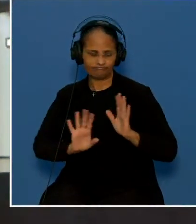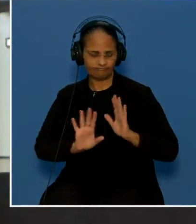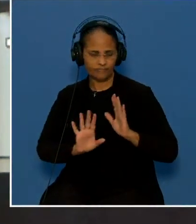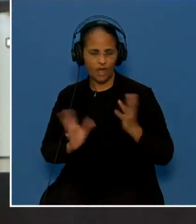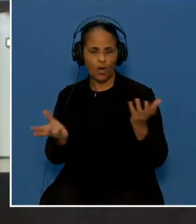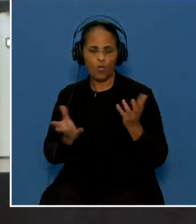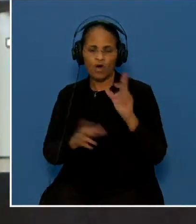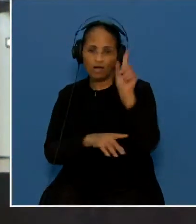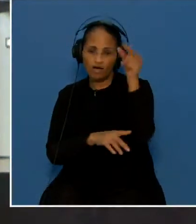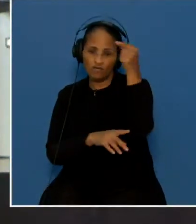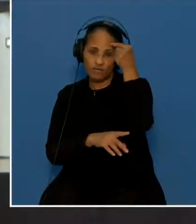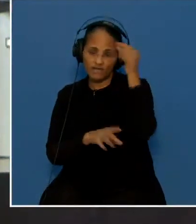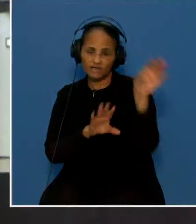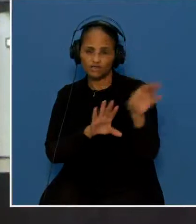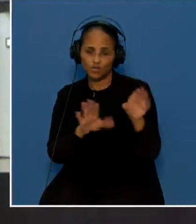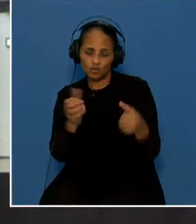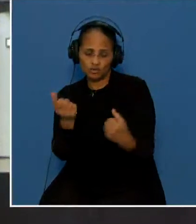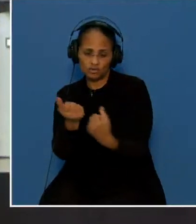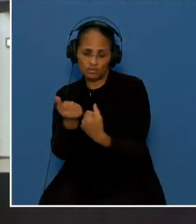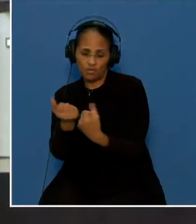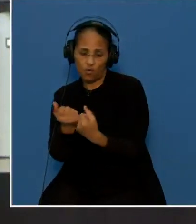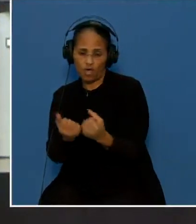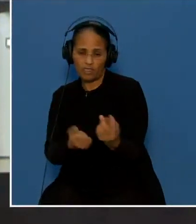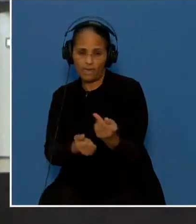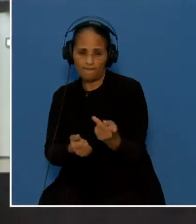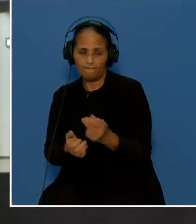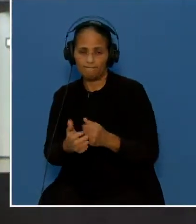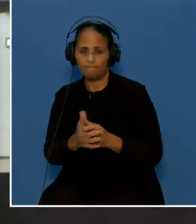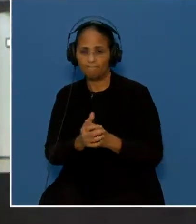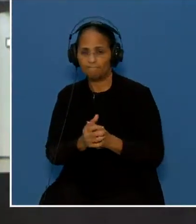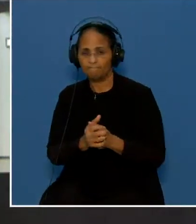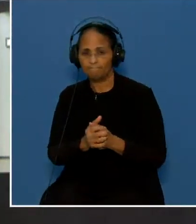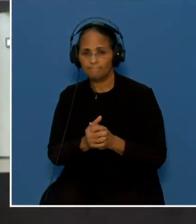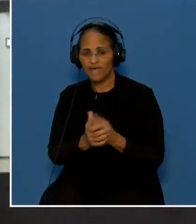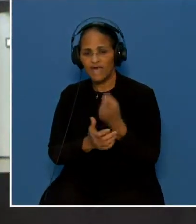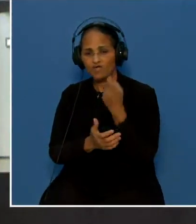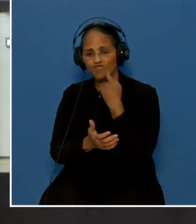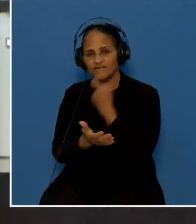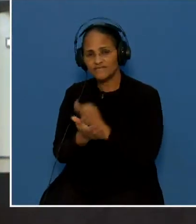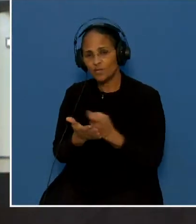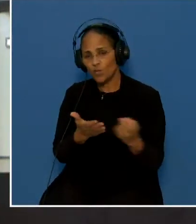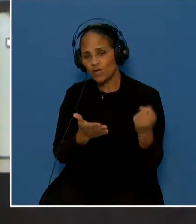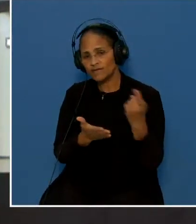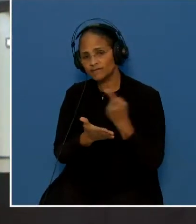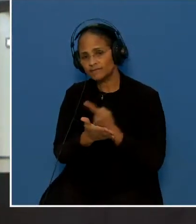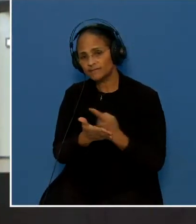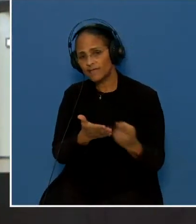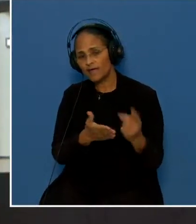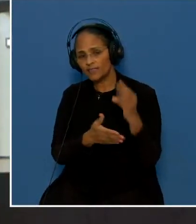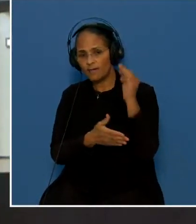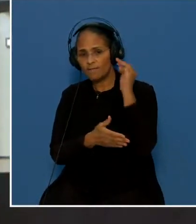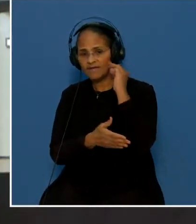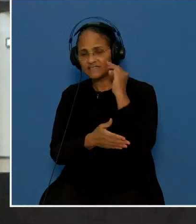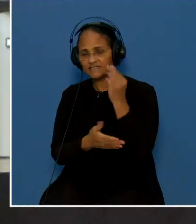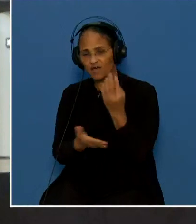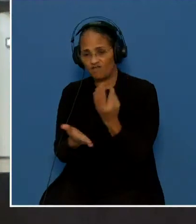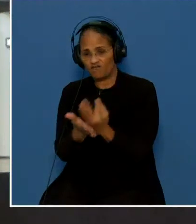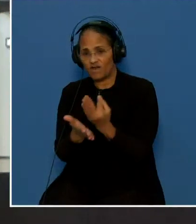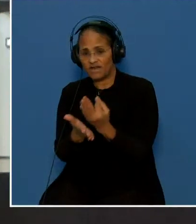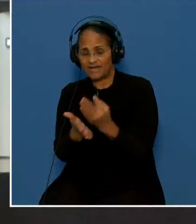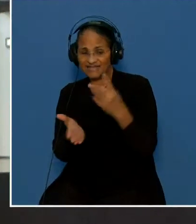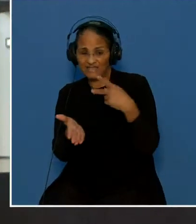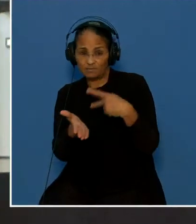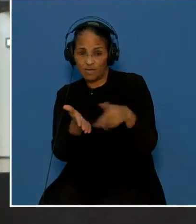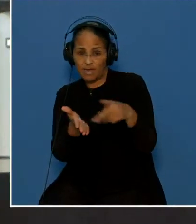what the government is doing to support them. In recent weeks, the Ministry of Finance has